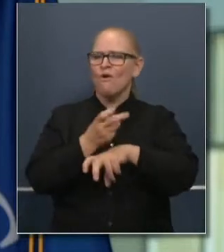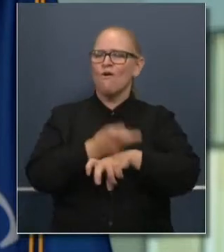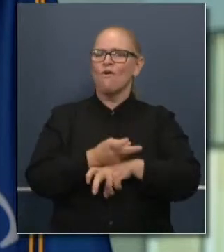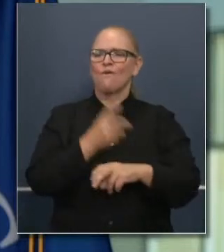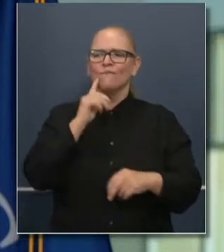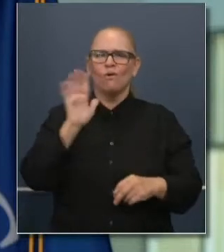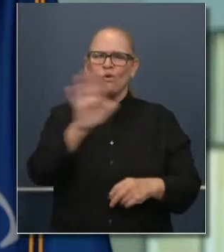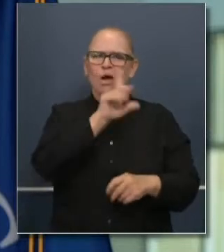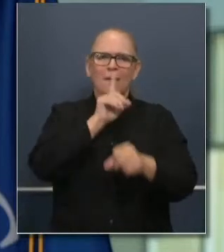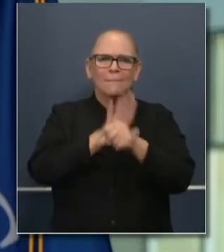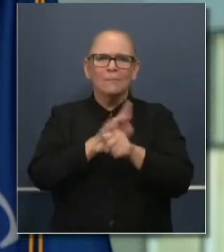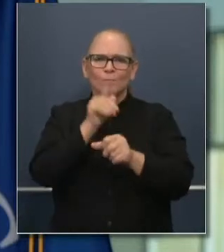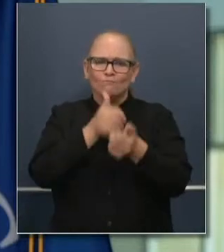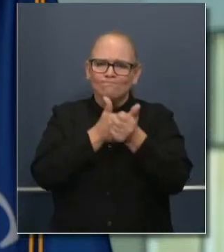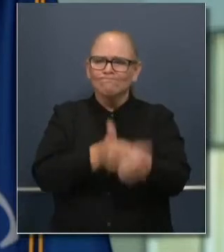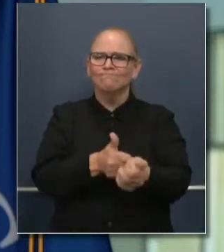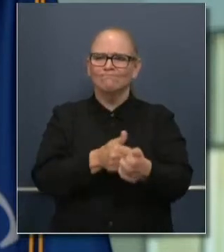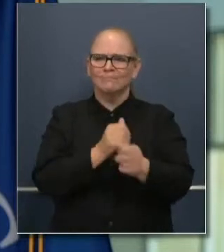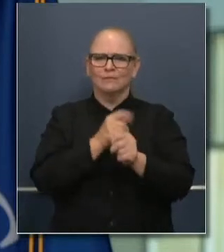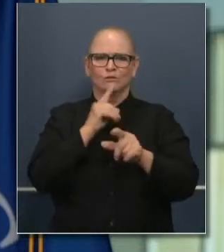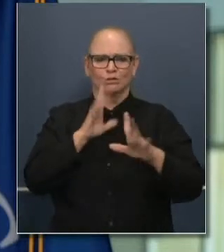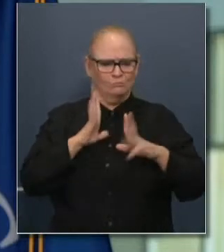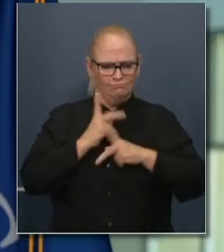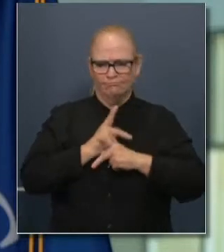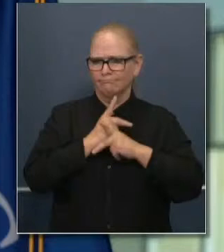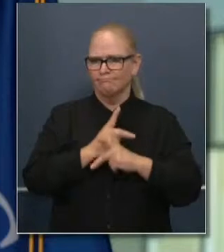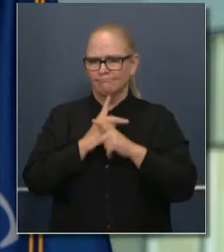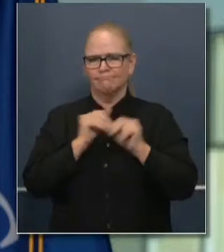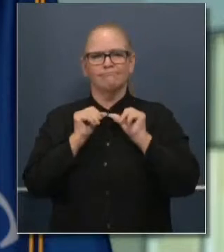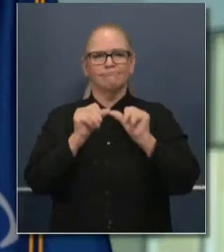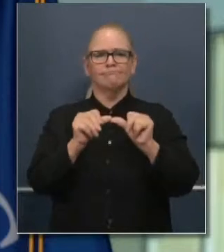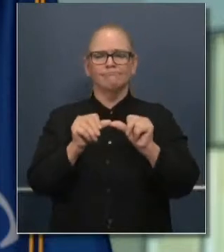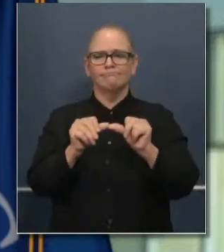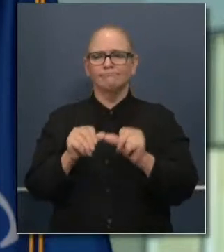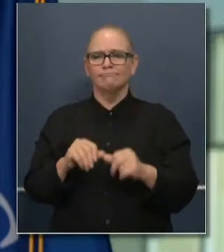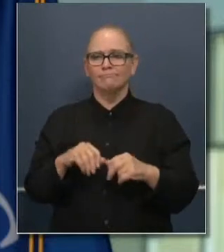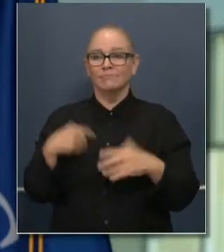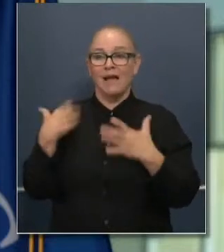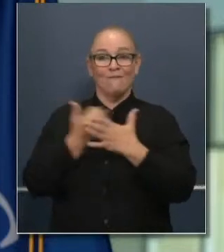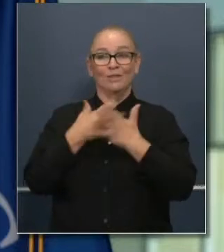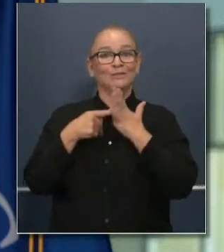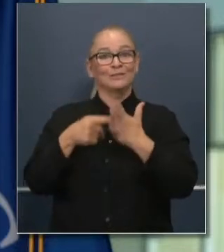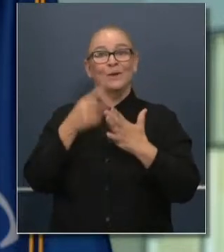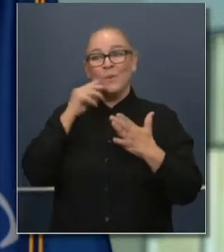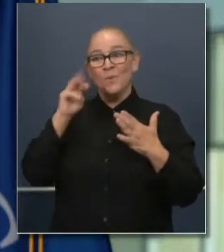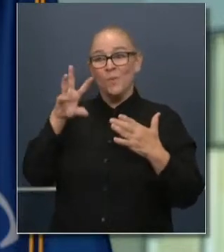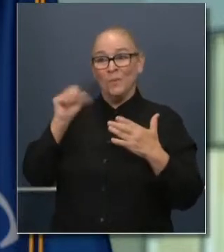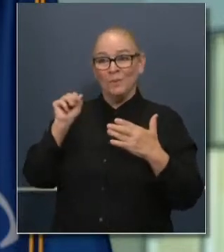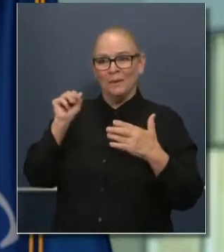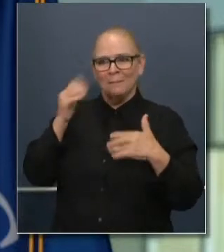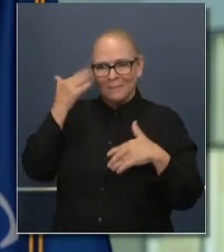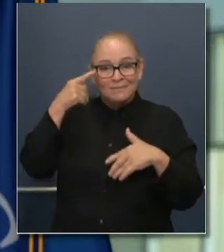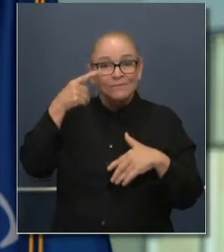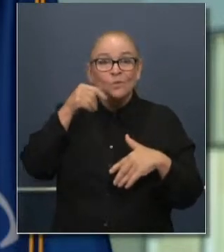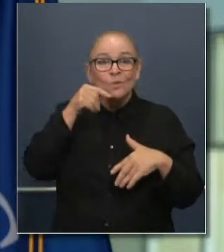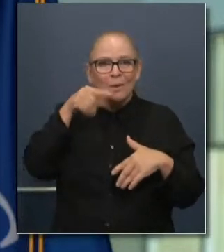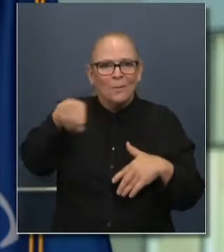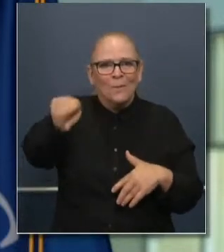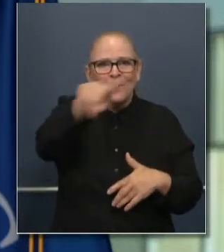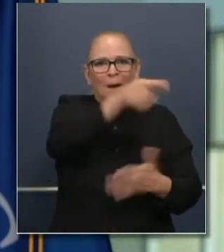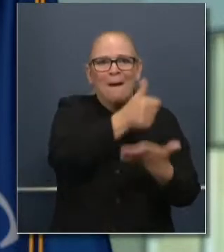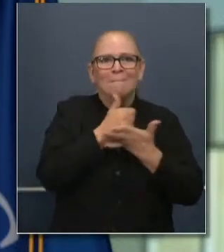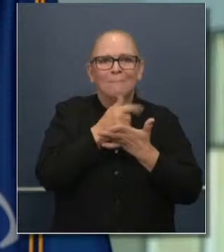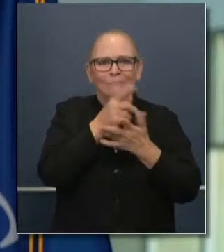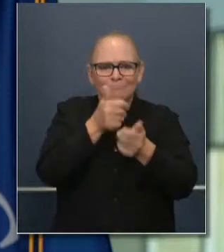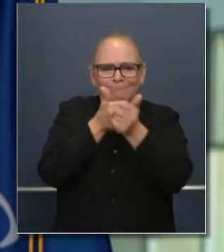the, well, everything we presented here today is because of you and your commitment, your resolve, and your hard work.